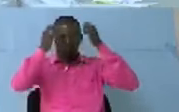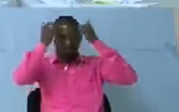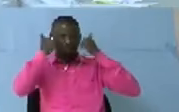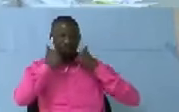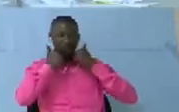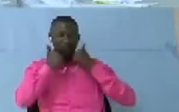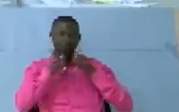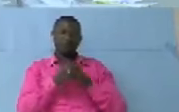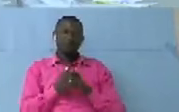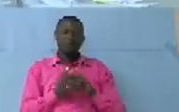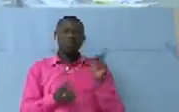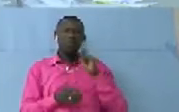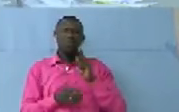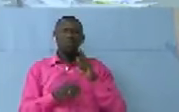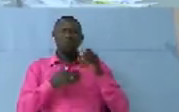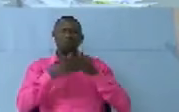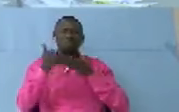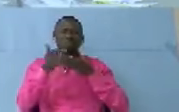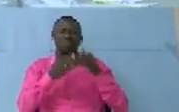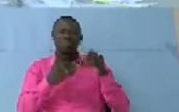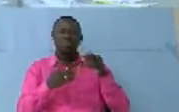you can recall?